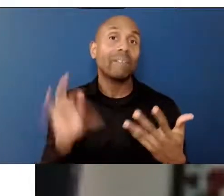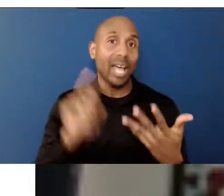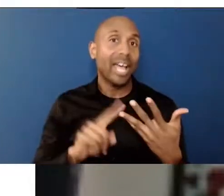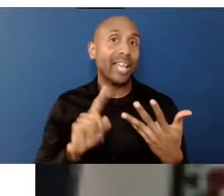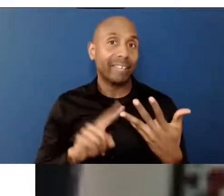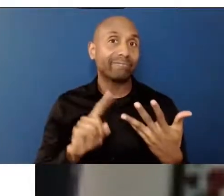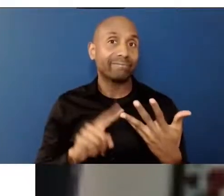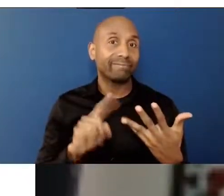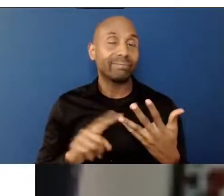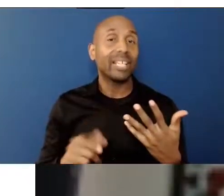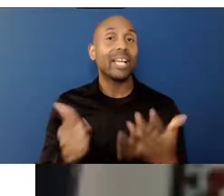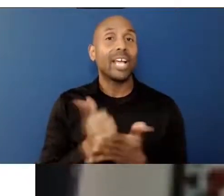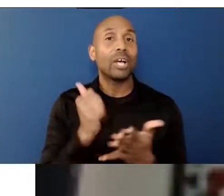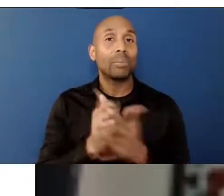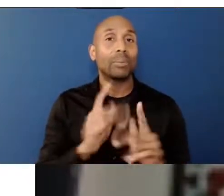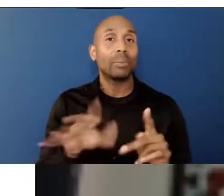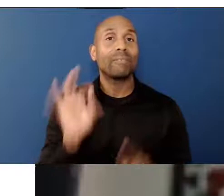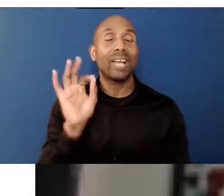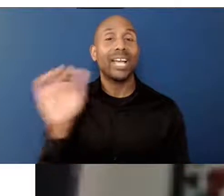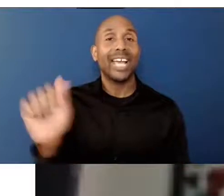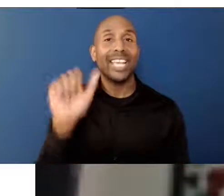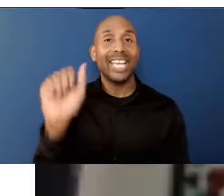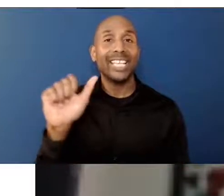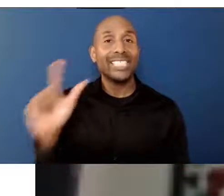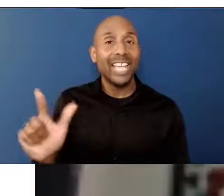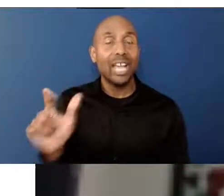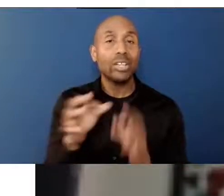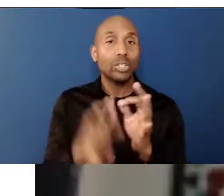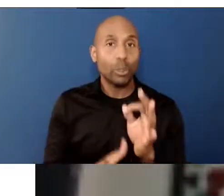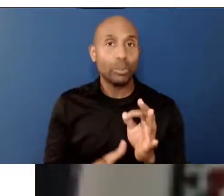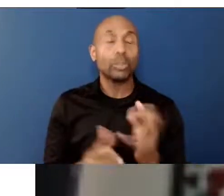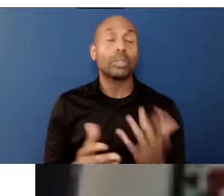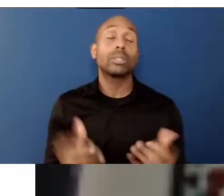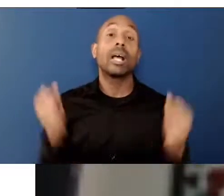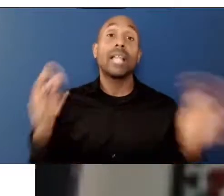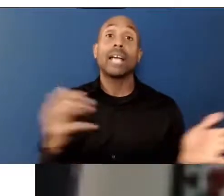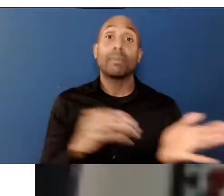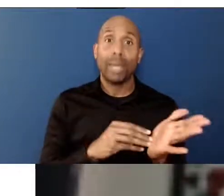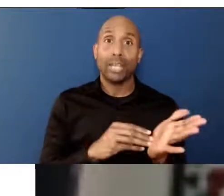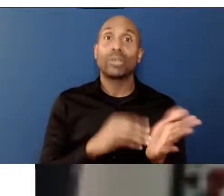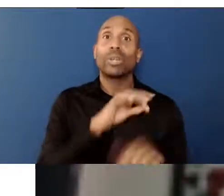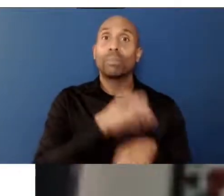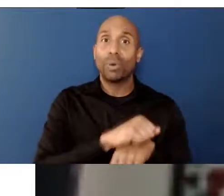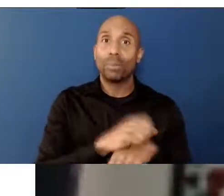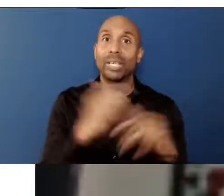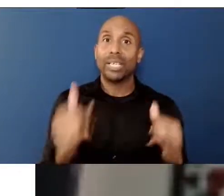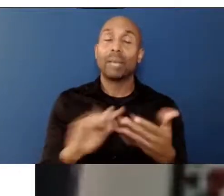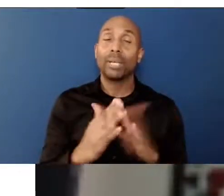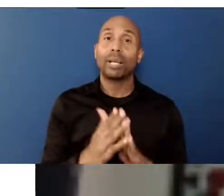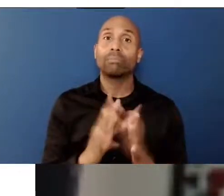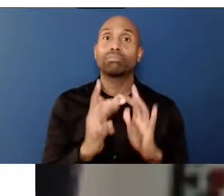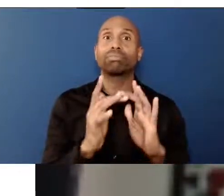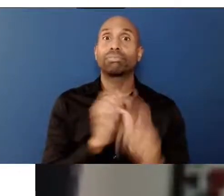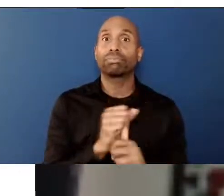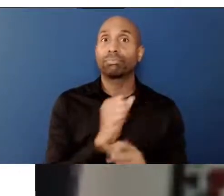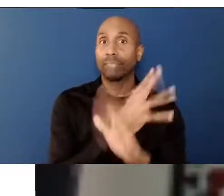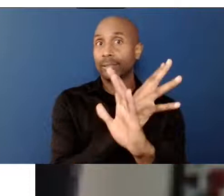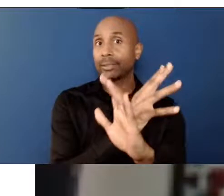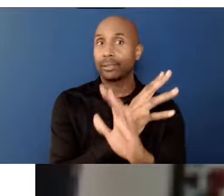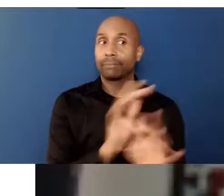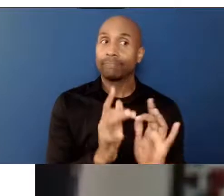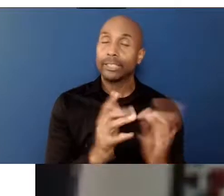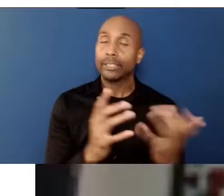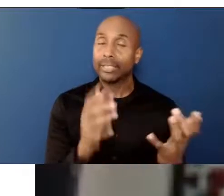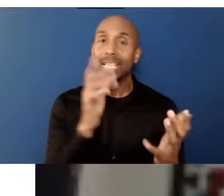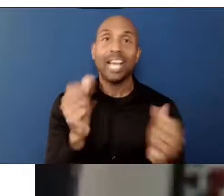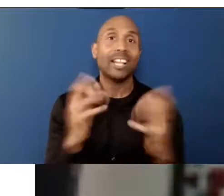find ASL interpreters, as a lot of medical appointments have turned to being online, and not very many